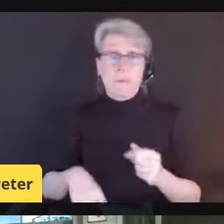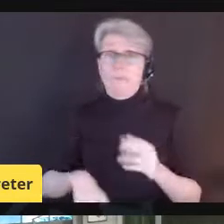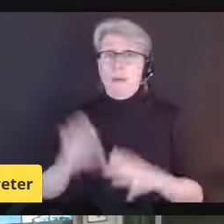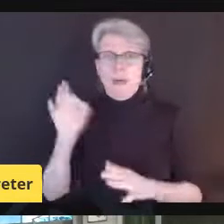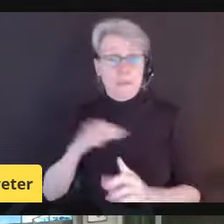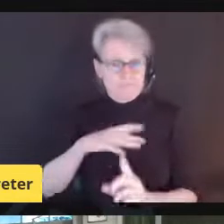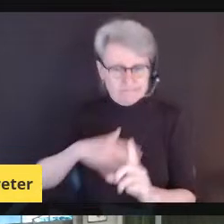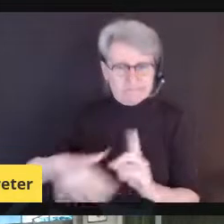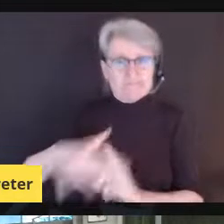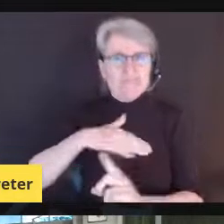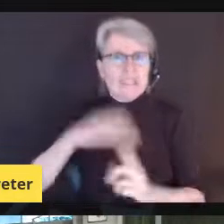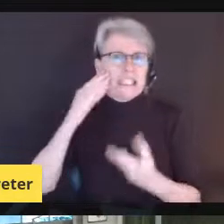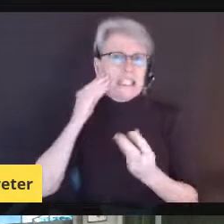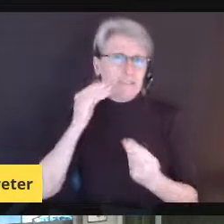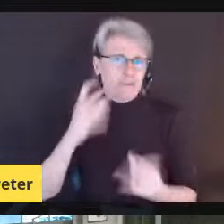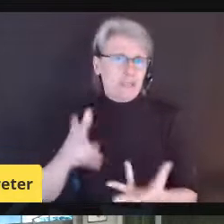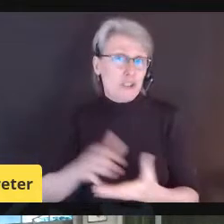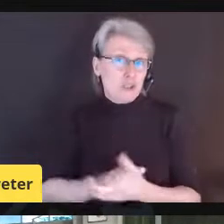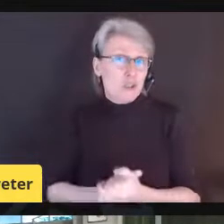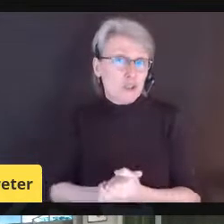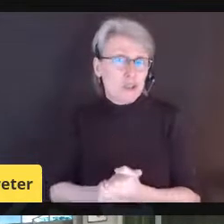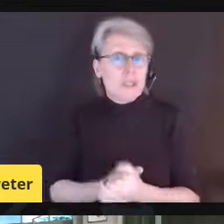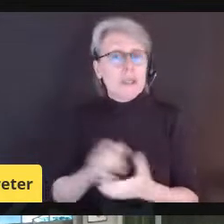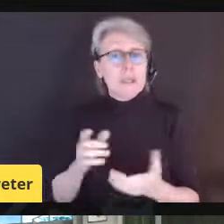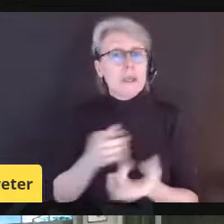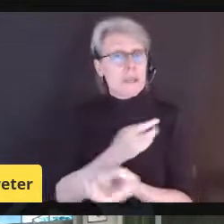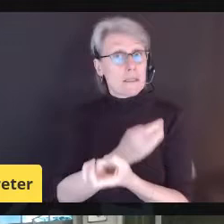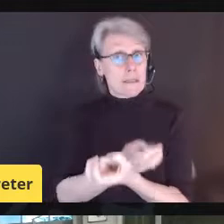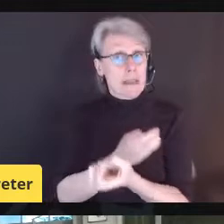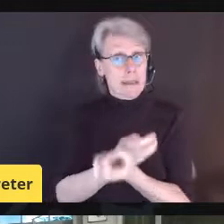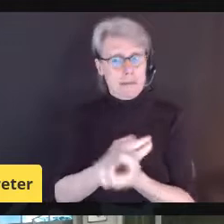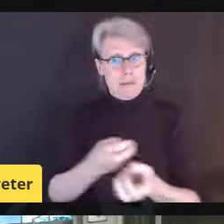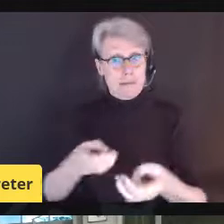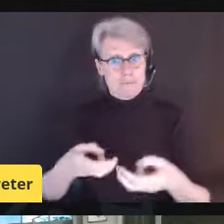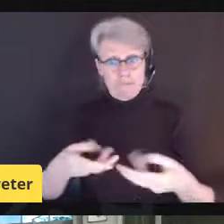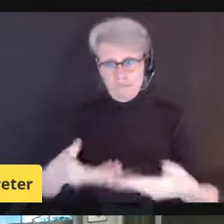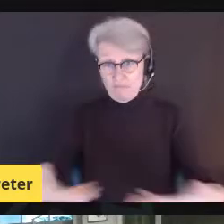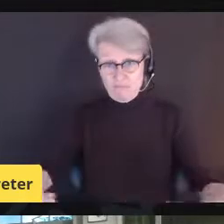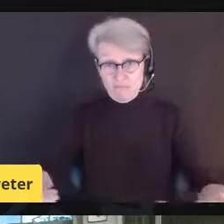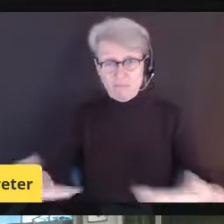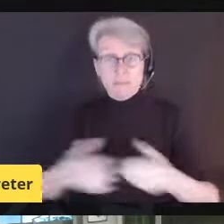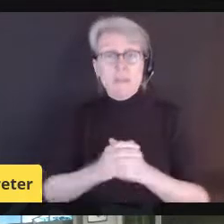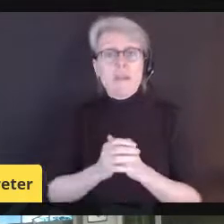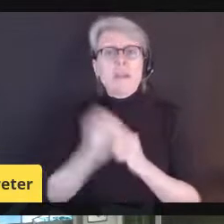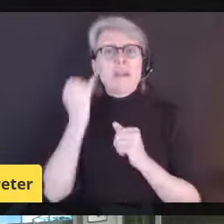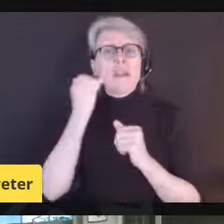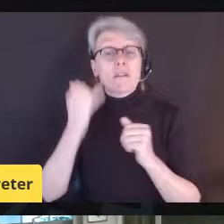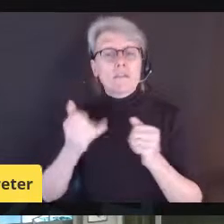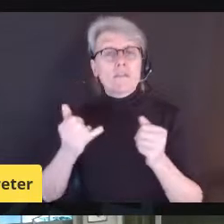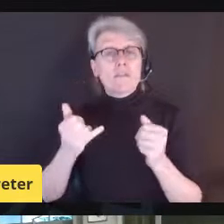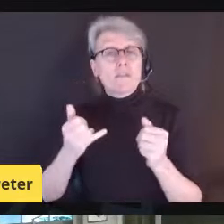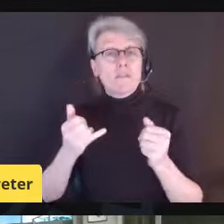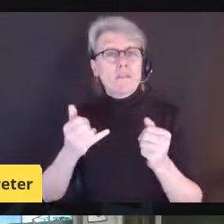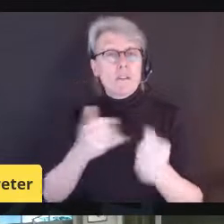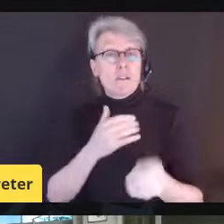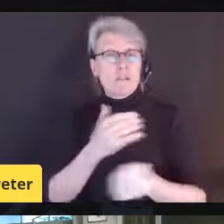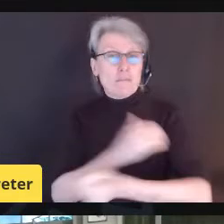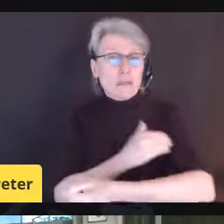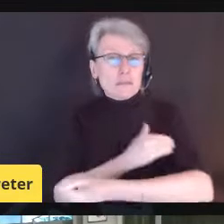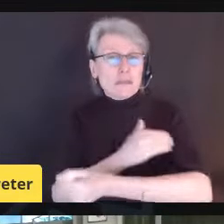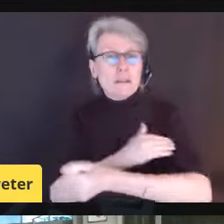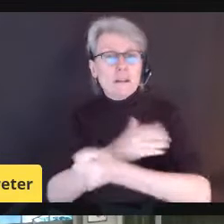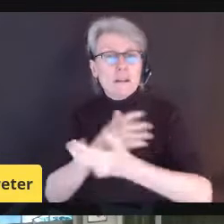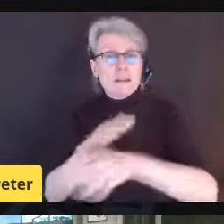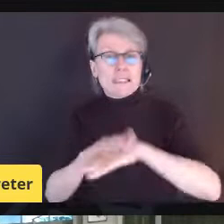information. Sometimes, especially with skeletons, even if the soft tissue, the soft parts of your body are